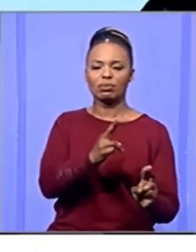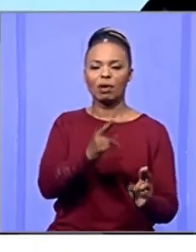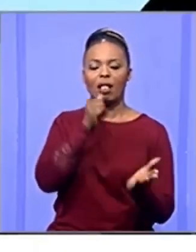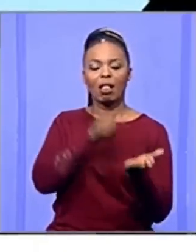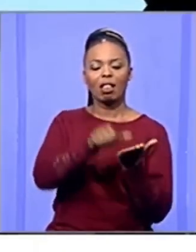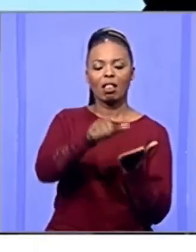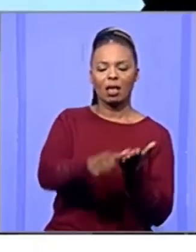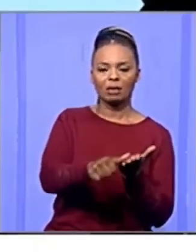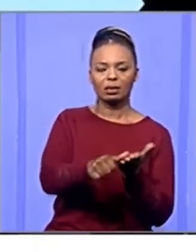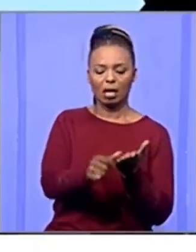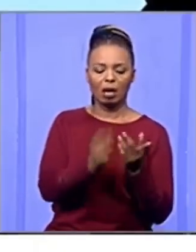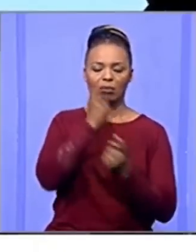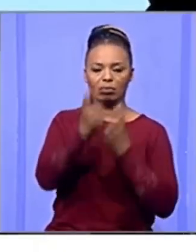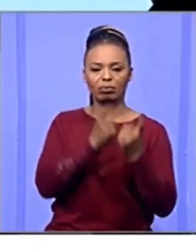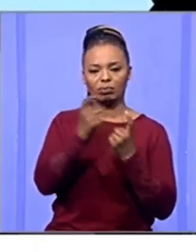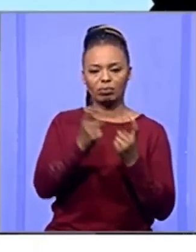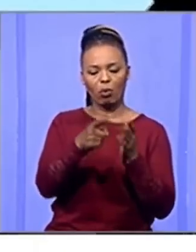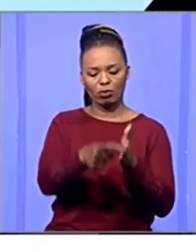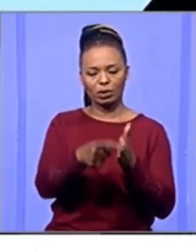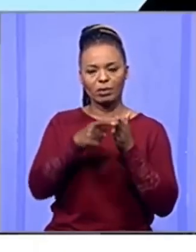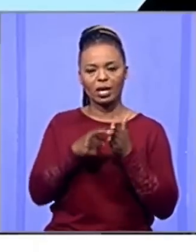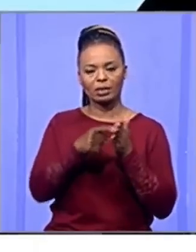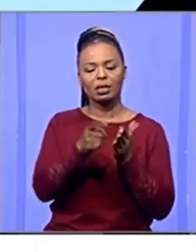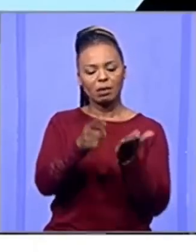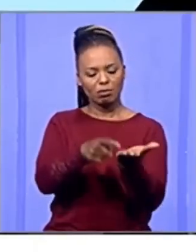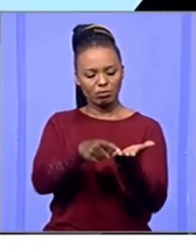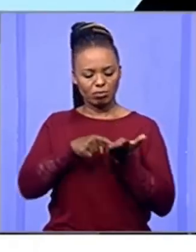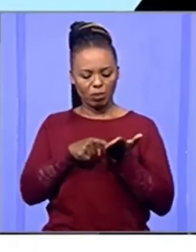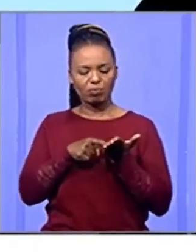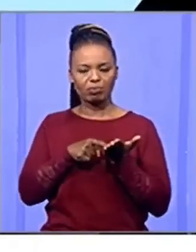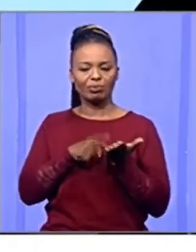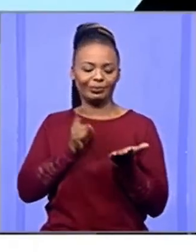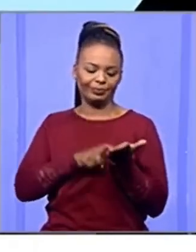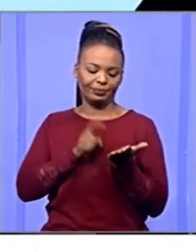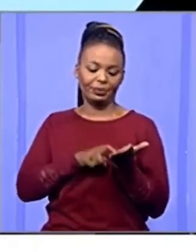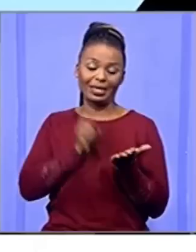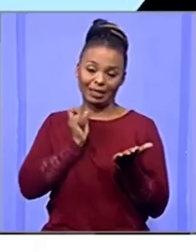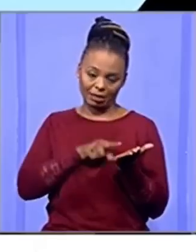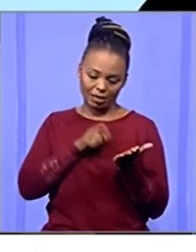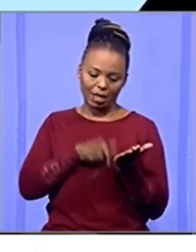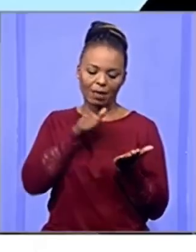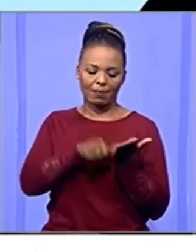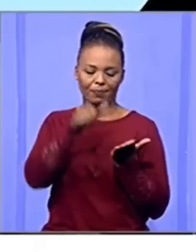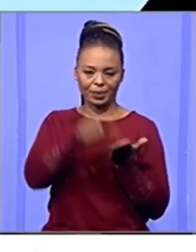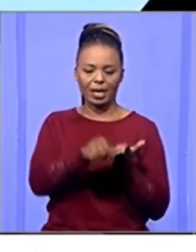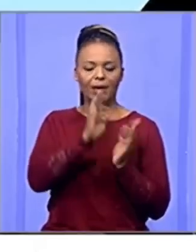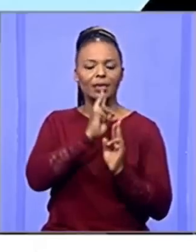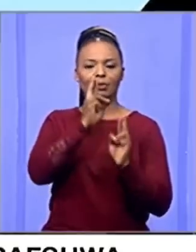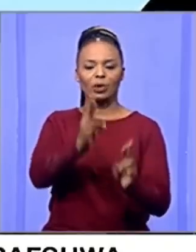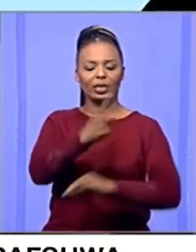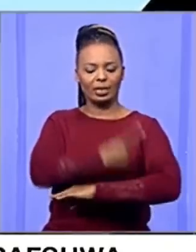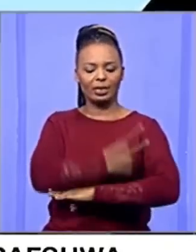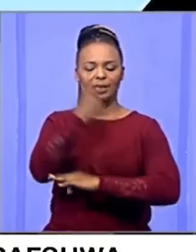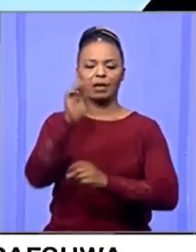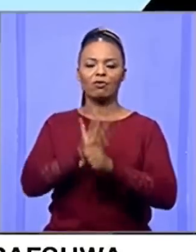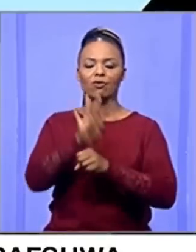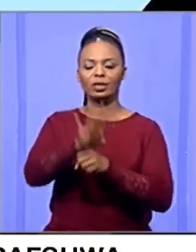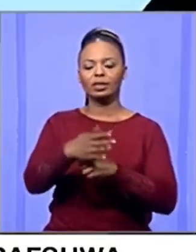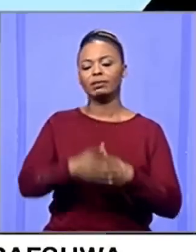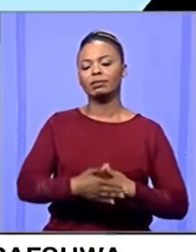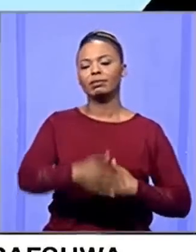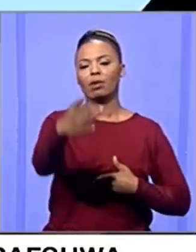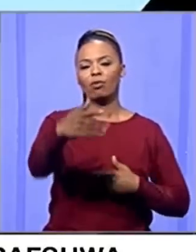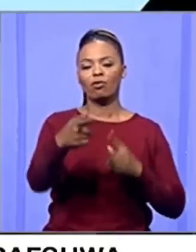of demands, and then we will respond within 14 days from date